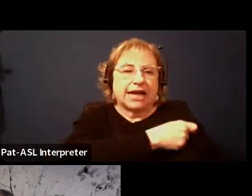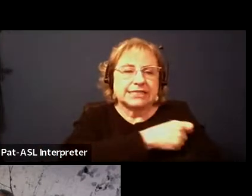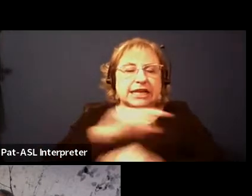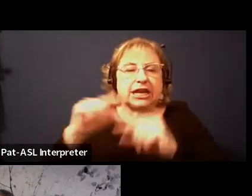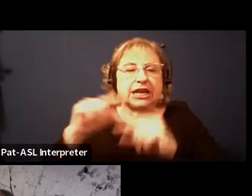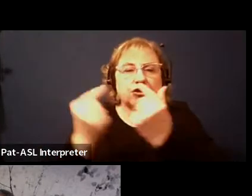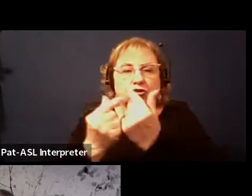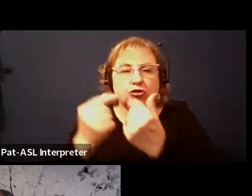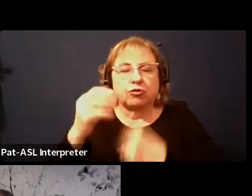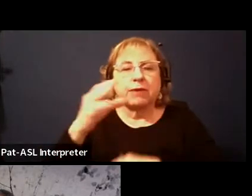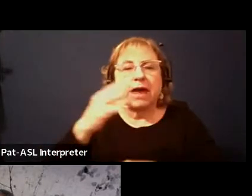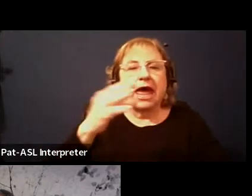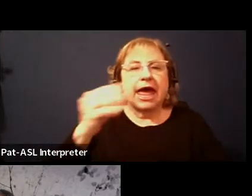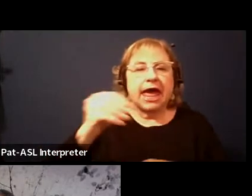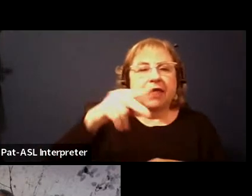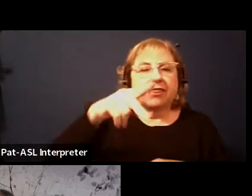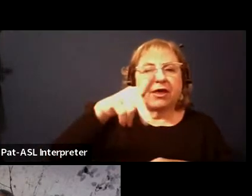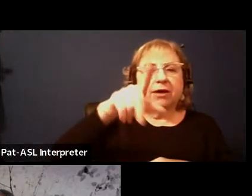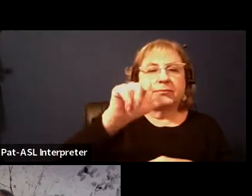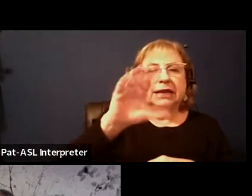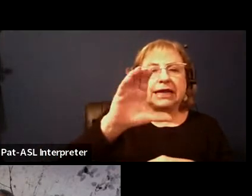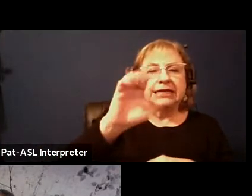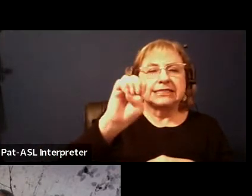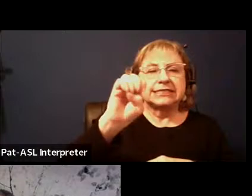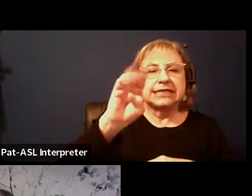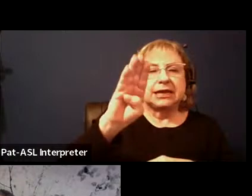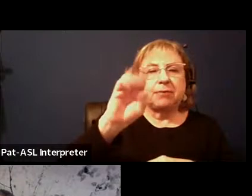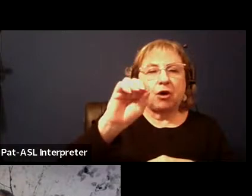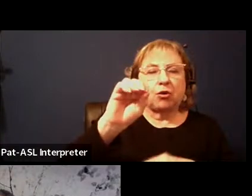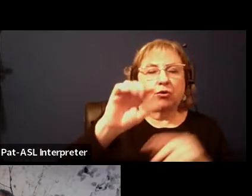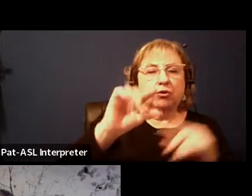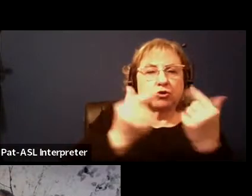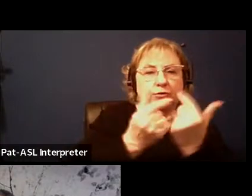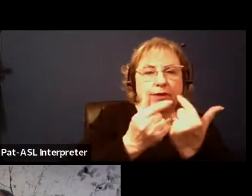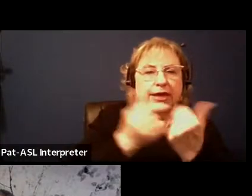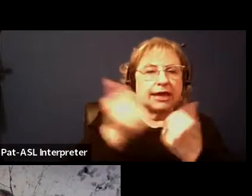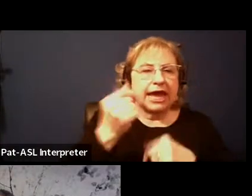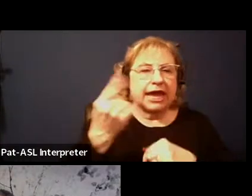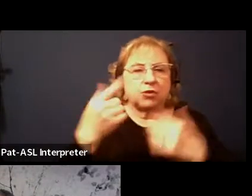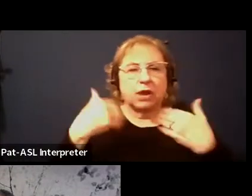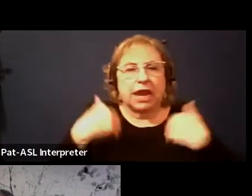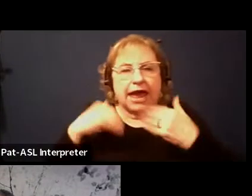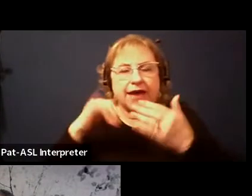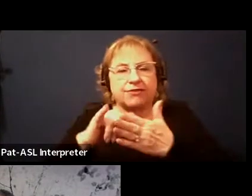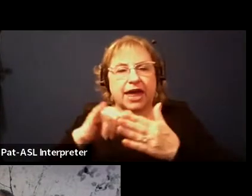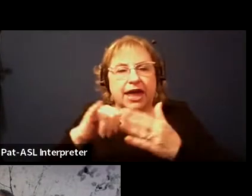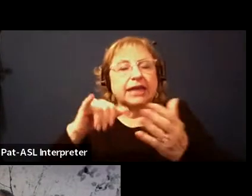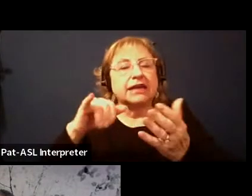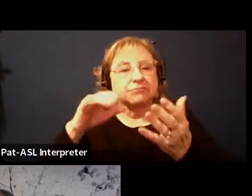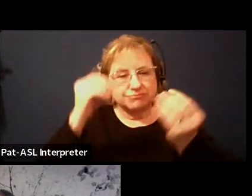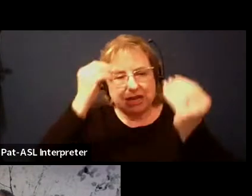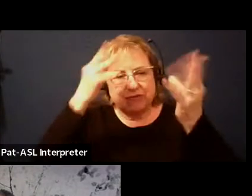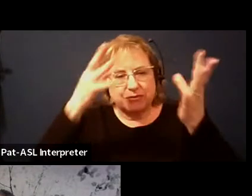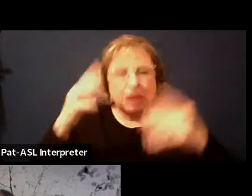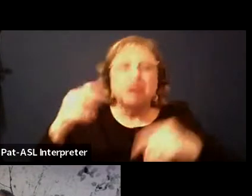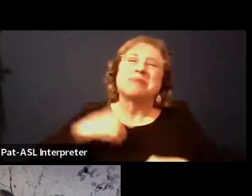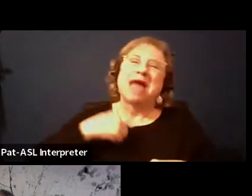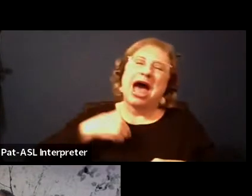in Pfizer's medical trial? Does anybody have that information? The study girl does.